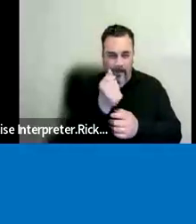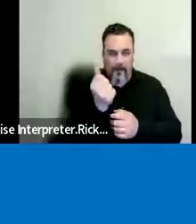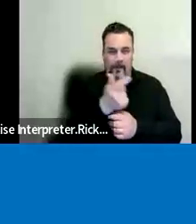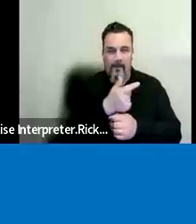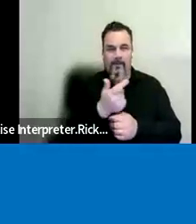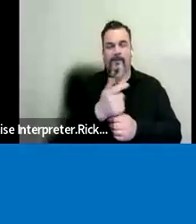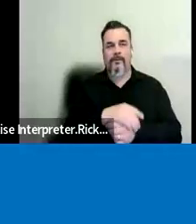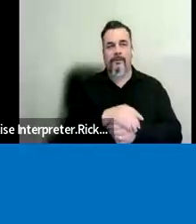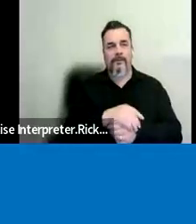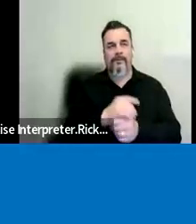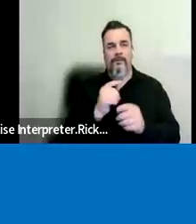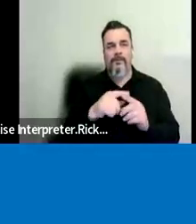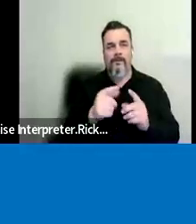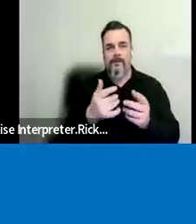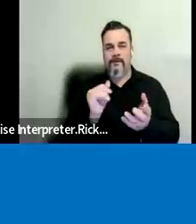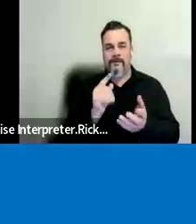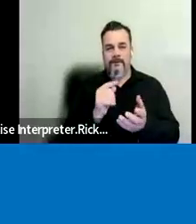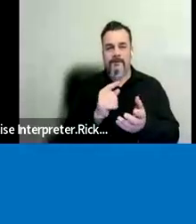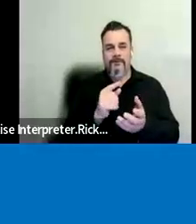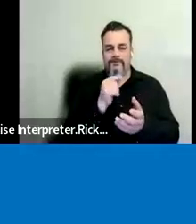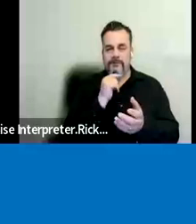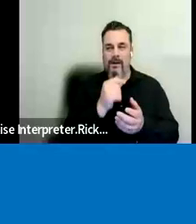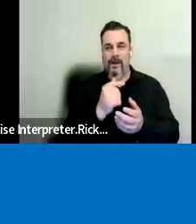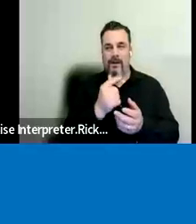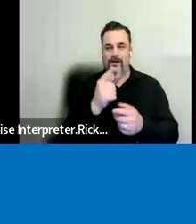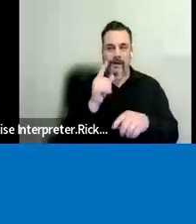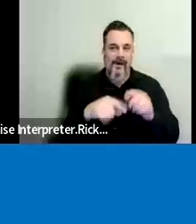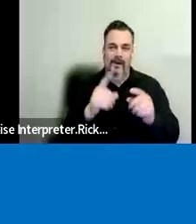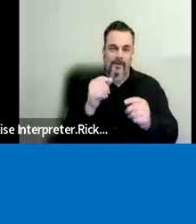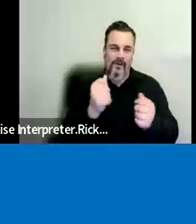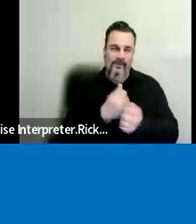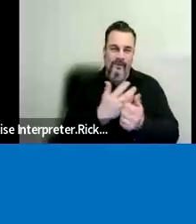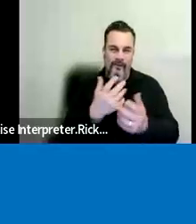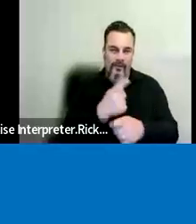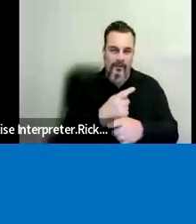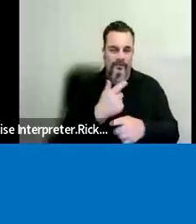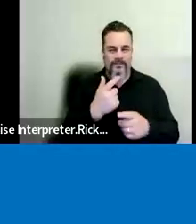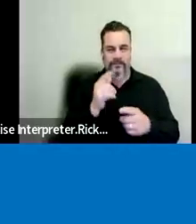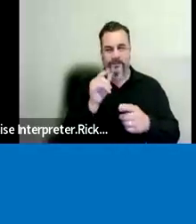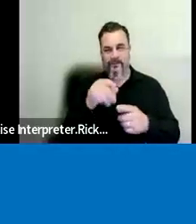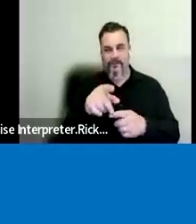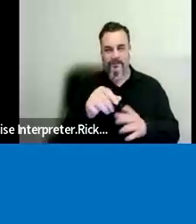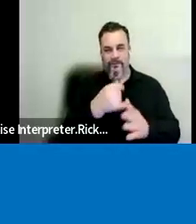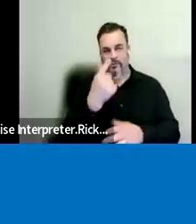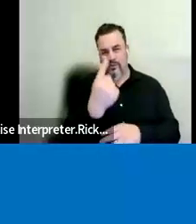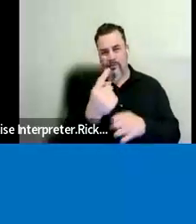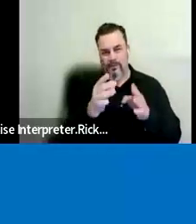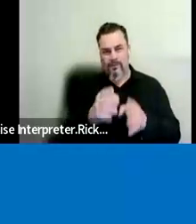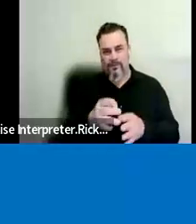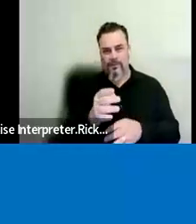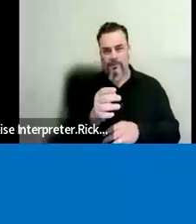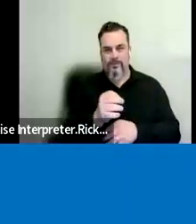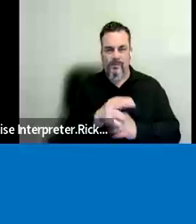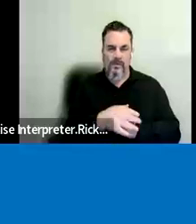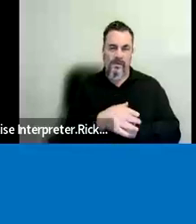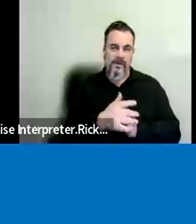but it's not you can't do everything, right? Especially if you're one person or if you're a staff of two, but